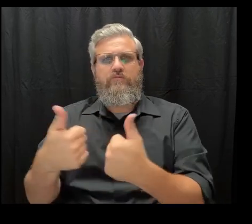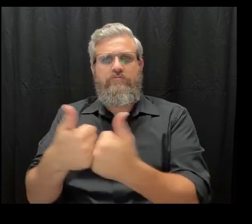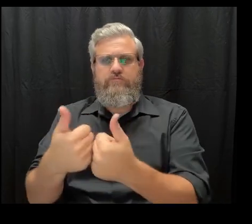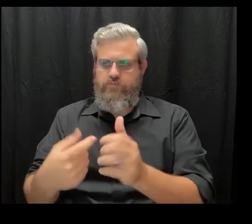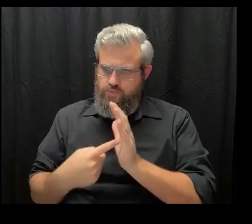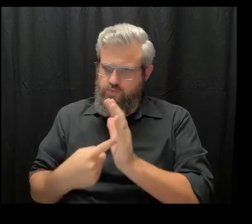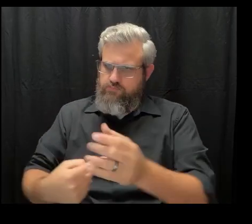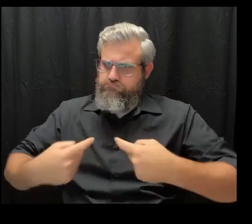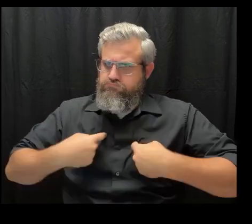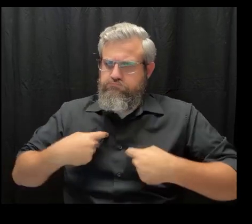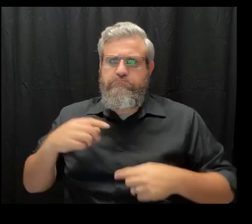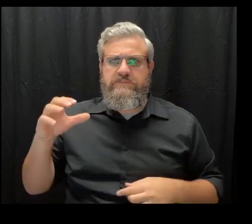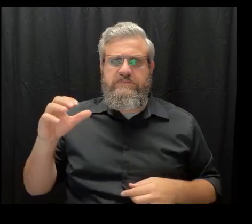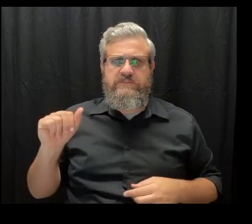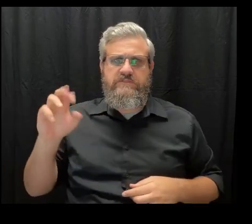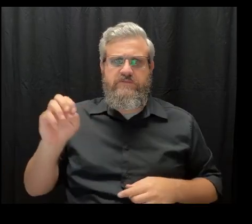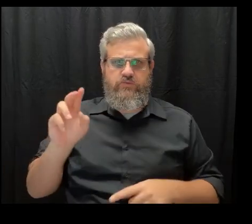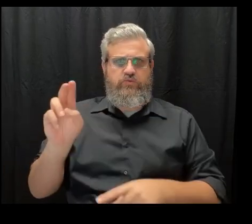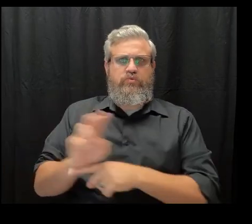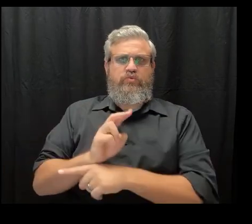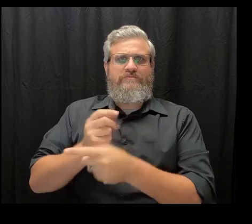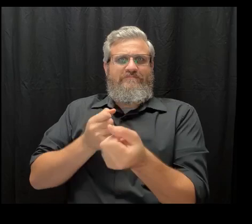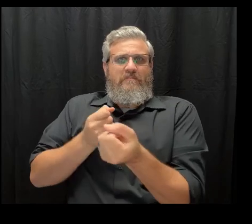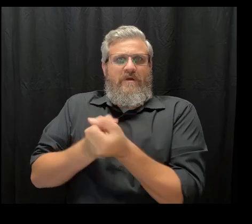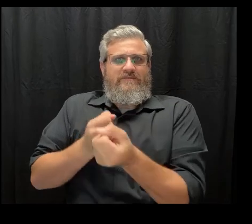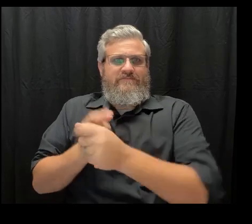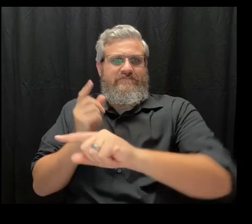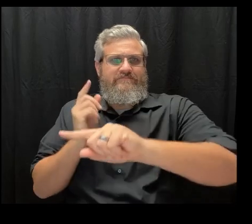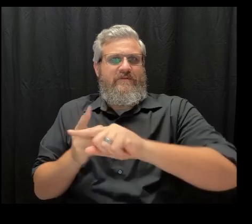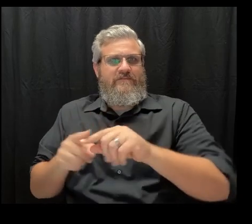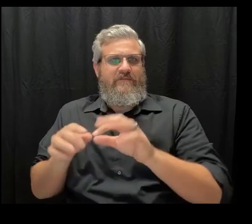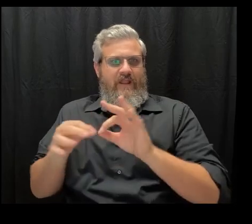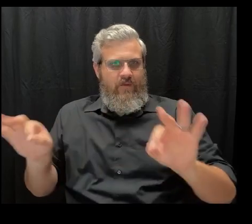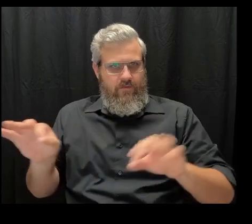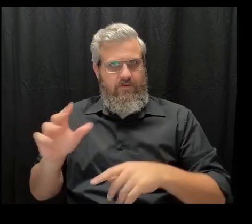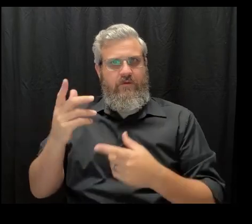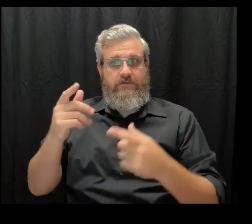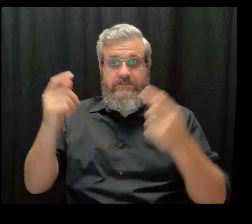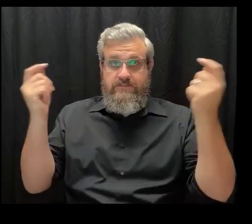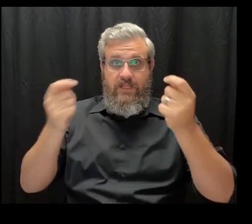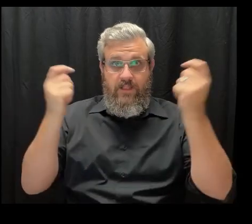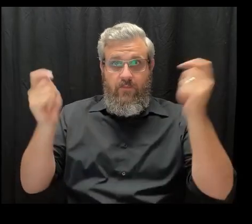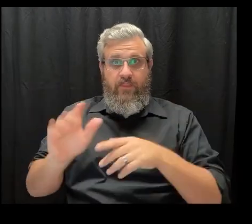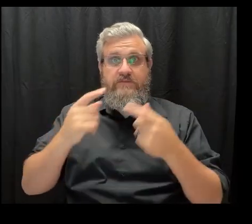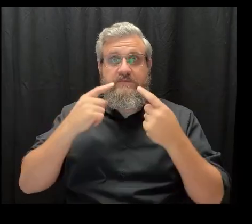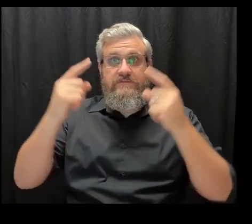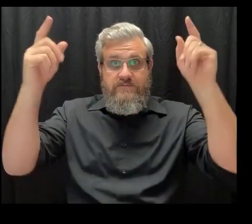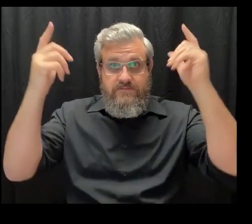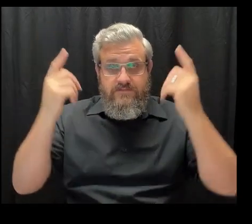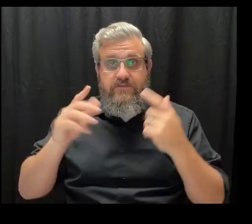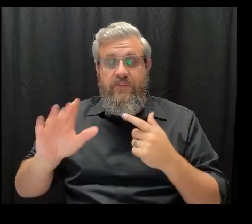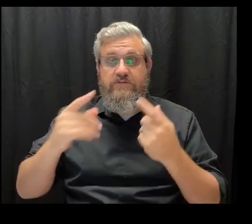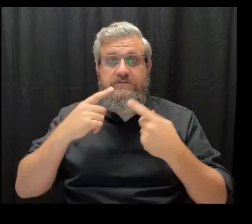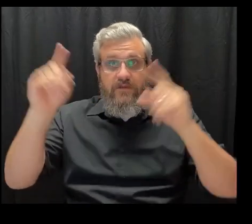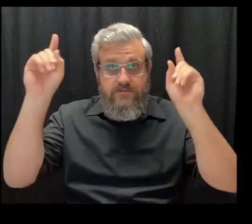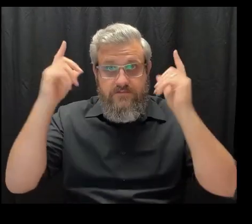Use affirming language and celebrate those small successes. Be consistent and fair. Predictability builds